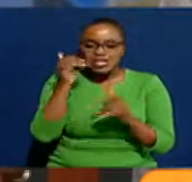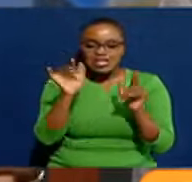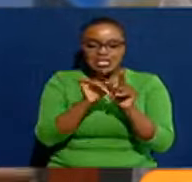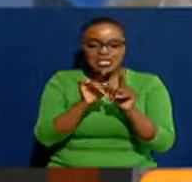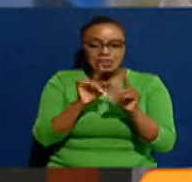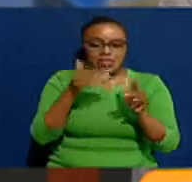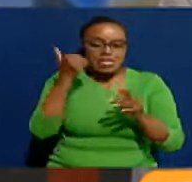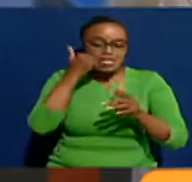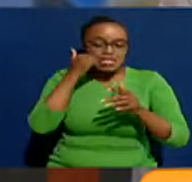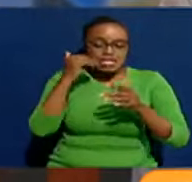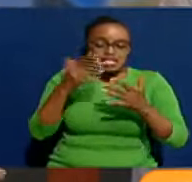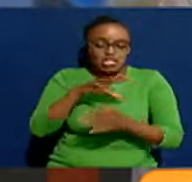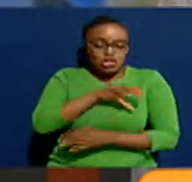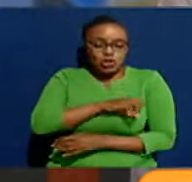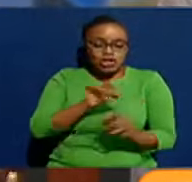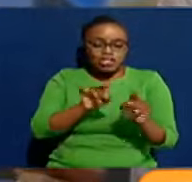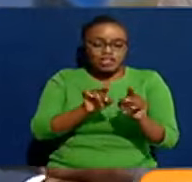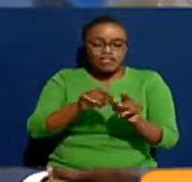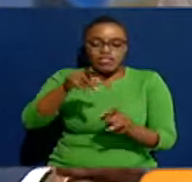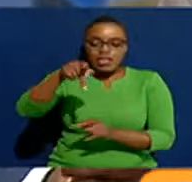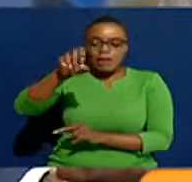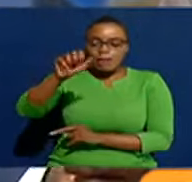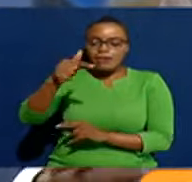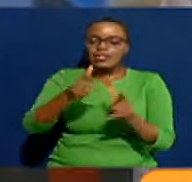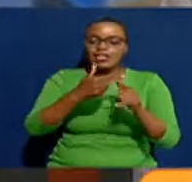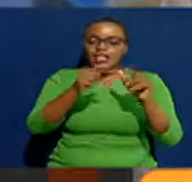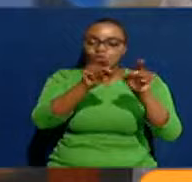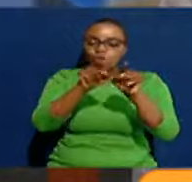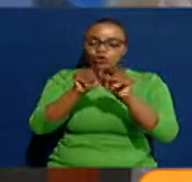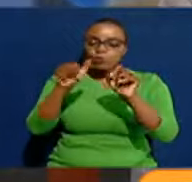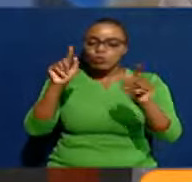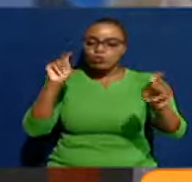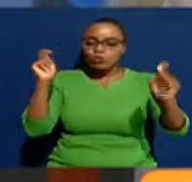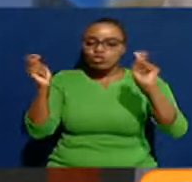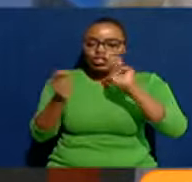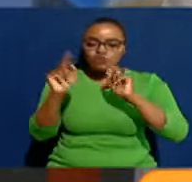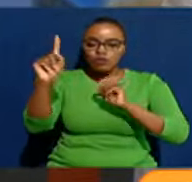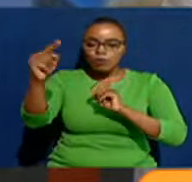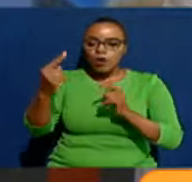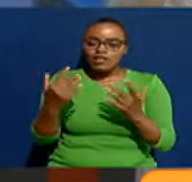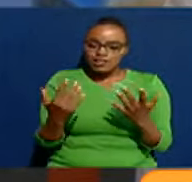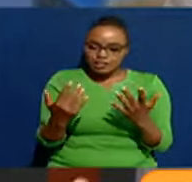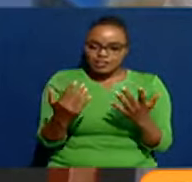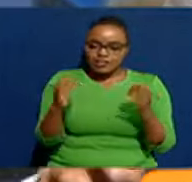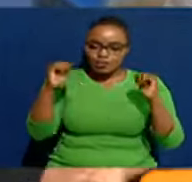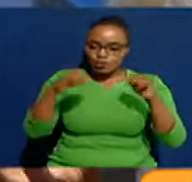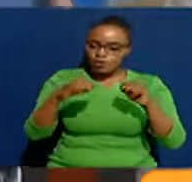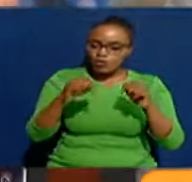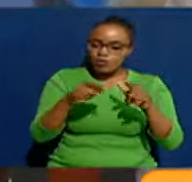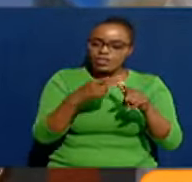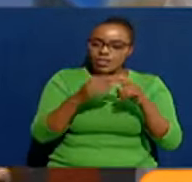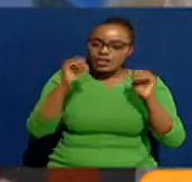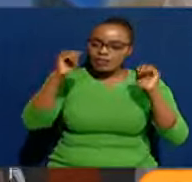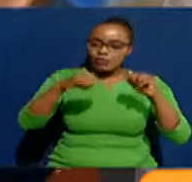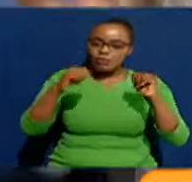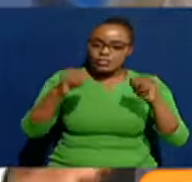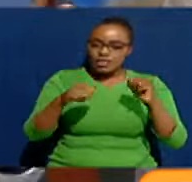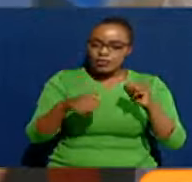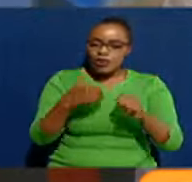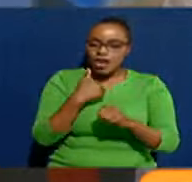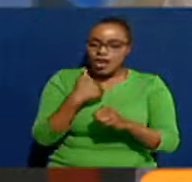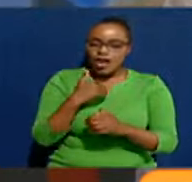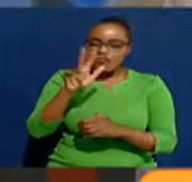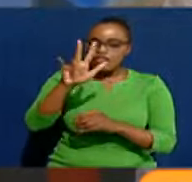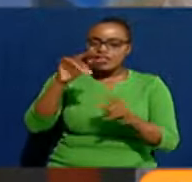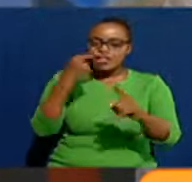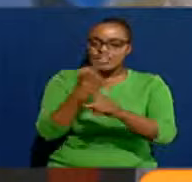disease tolerance, you stack the pest tolerance, and you can actually transform it once at a go. Then you will be able to have three